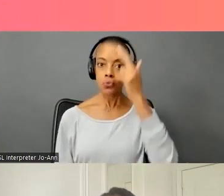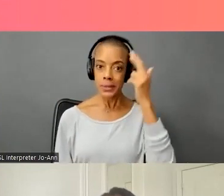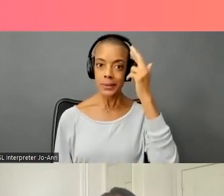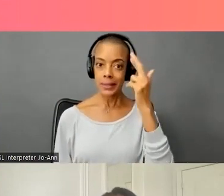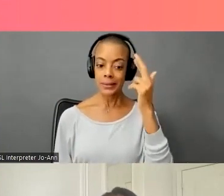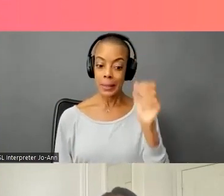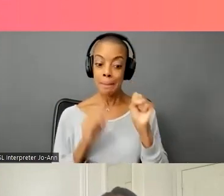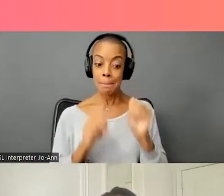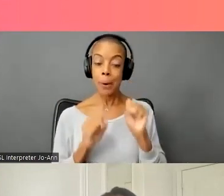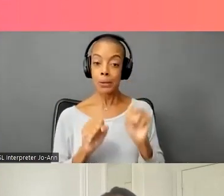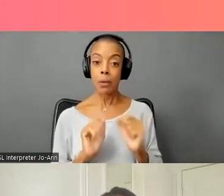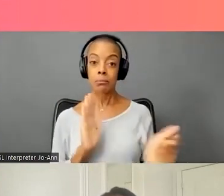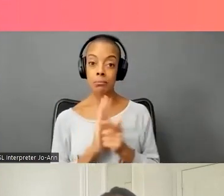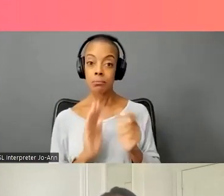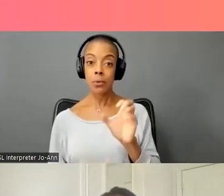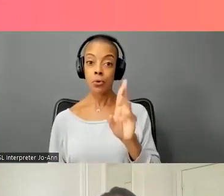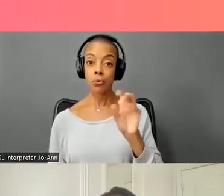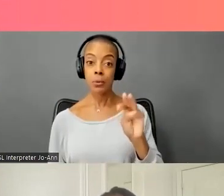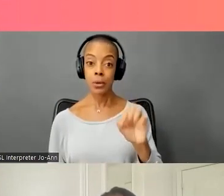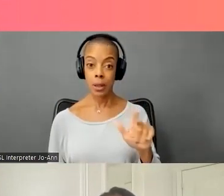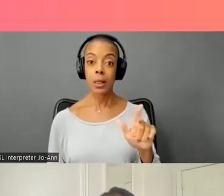possible criminalization.